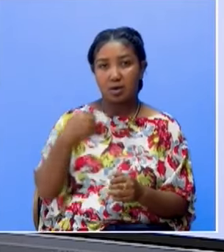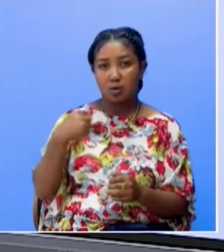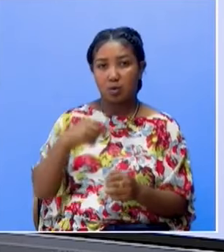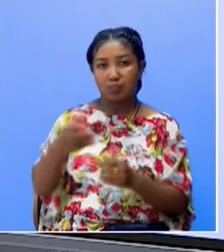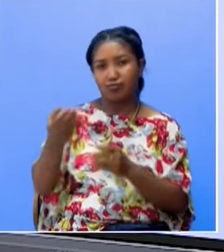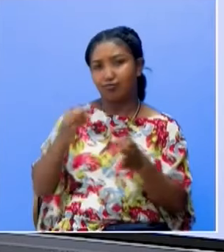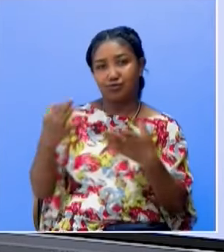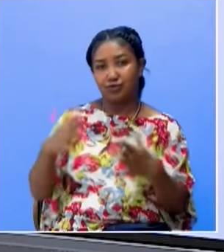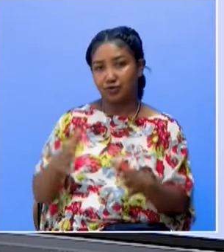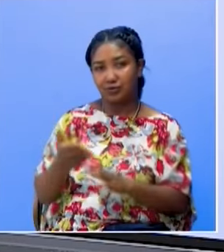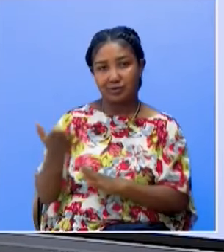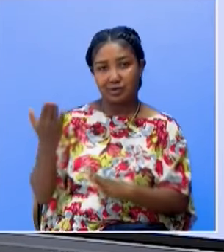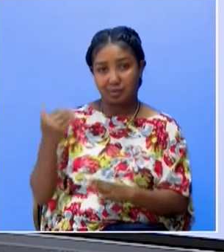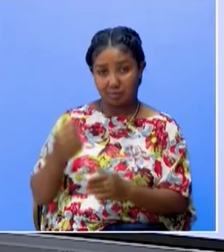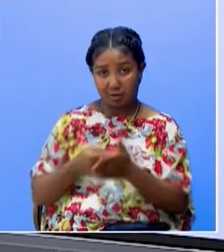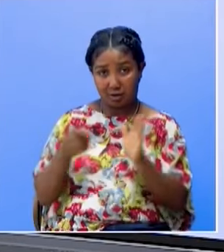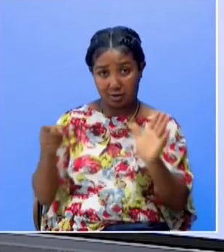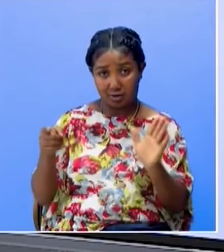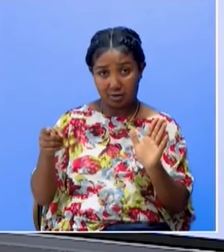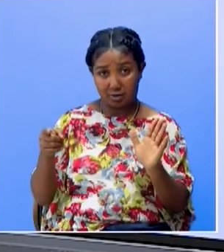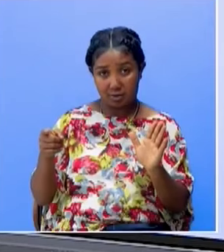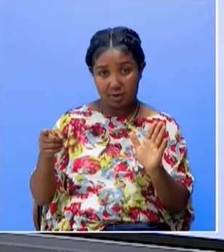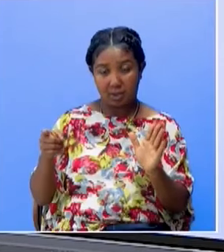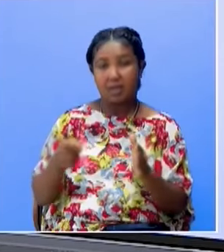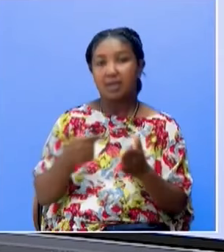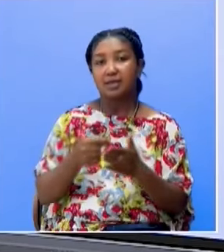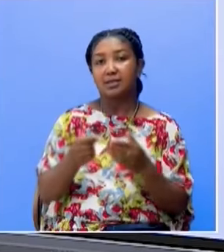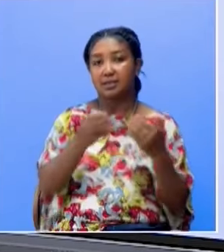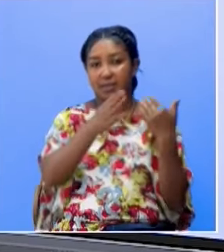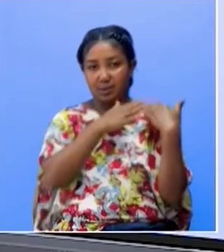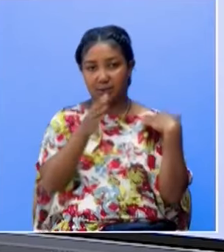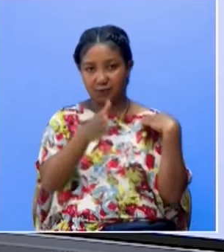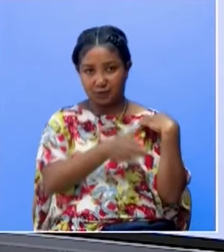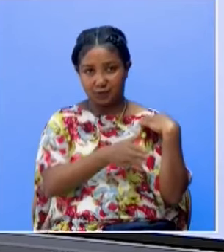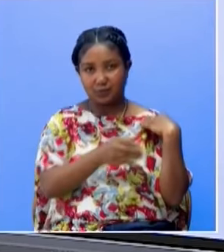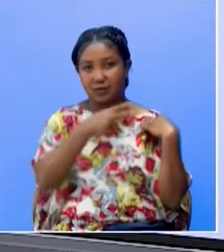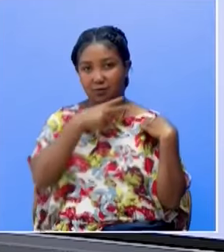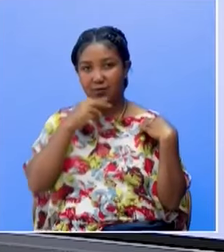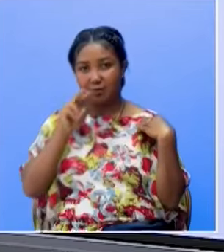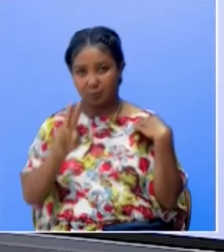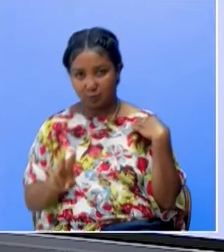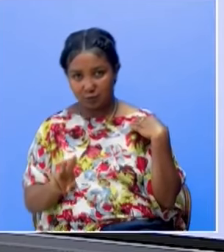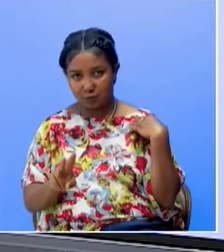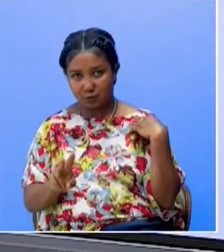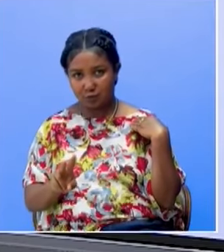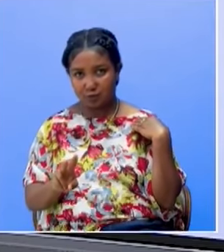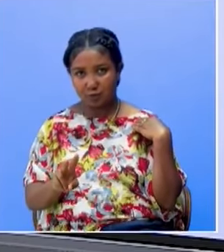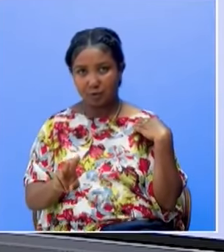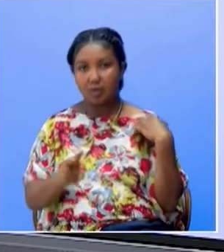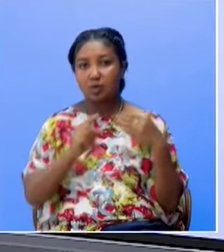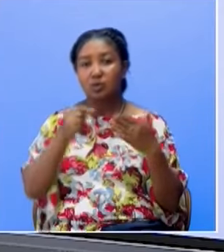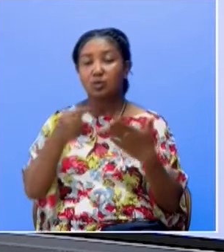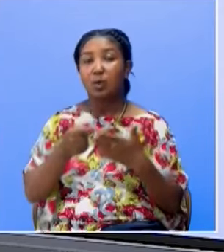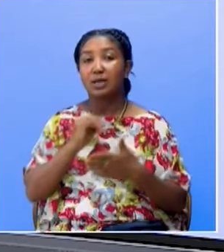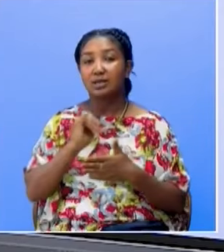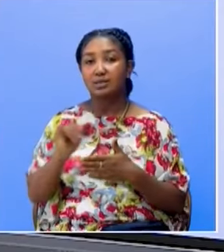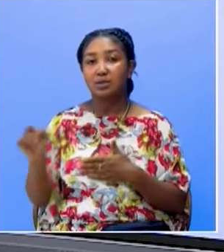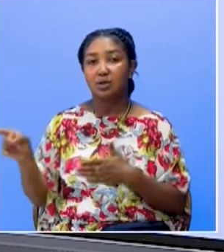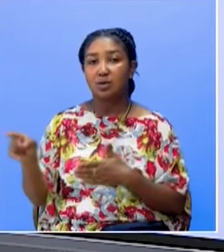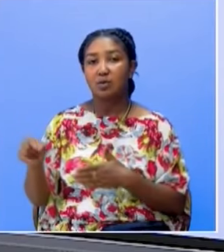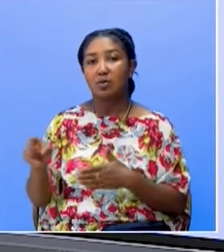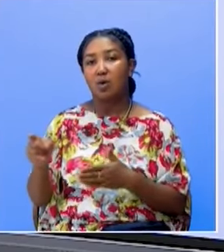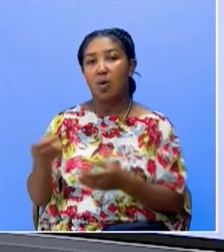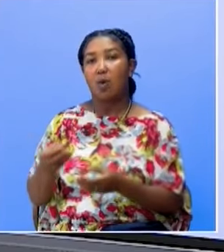mentioned so far. Clear? Good. Here is a subject. Here is a verb 2. So this one is